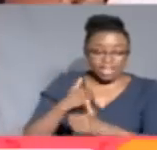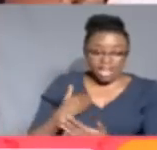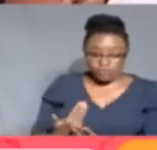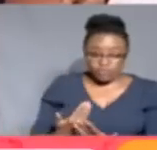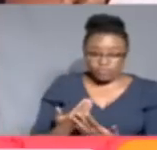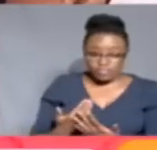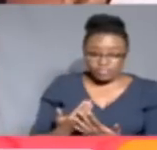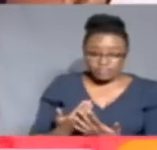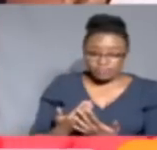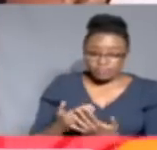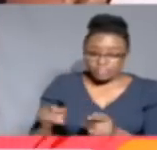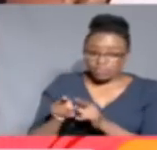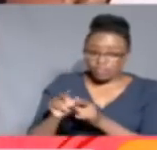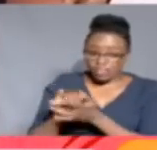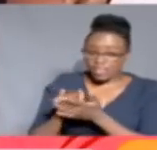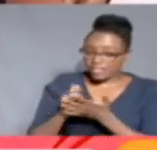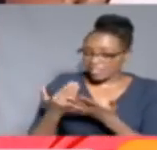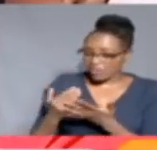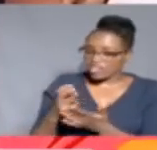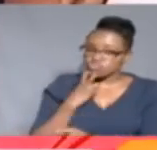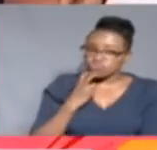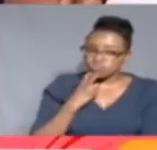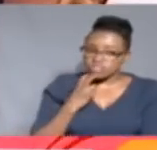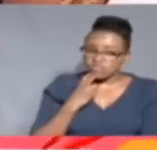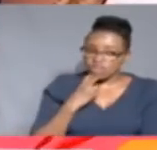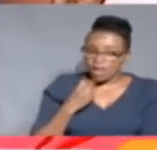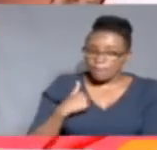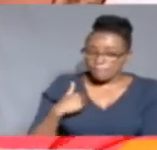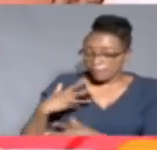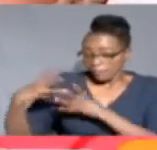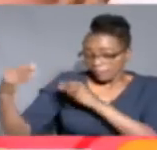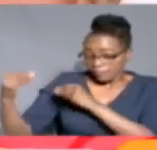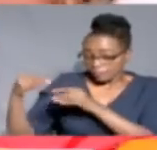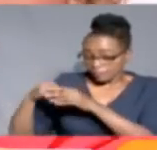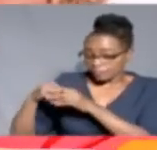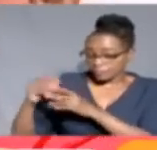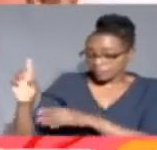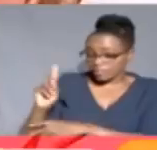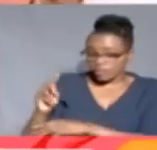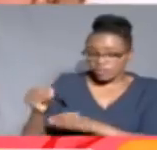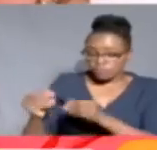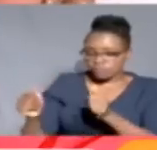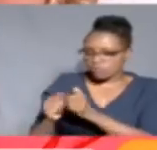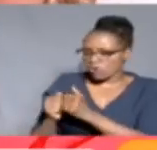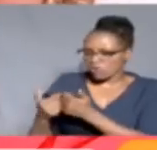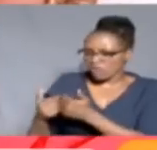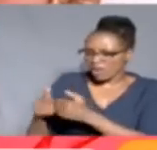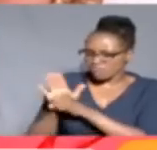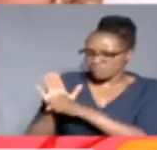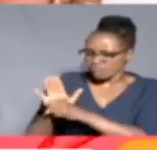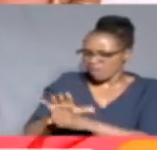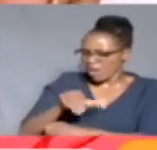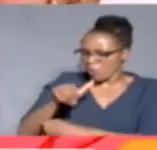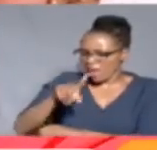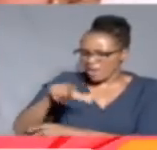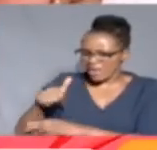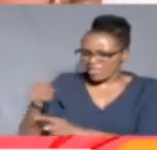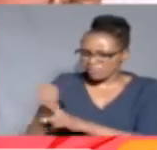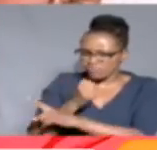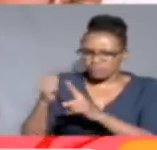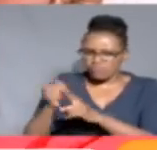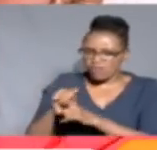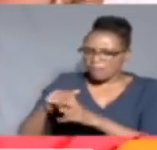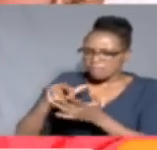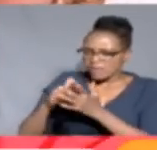going up. As late as Tuesday, I was called to an estate in Nairobi to address an issue of bullying. Kids are bullying each other, that's why they're committing